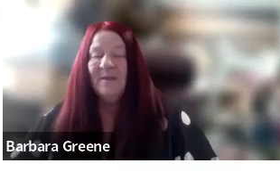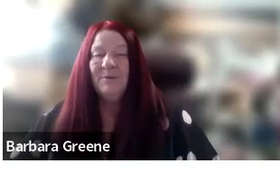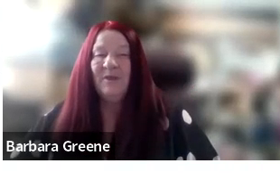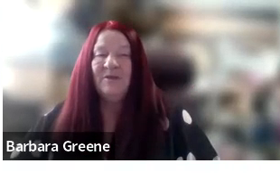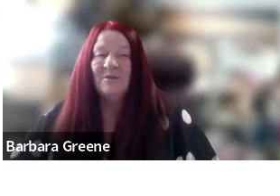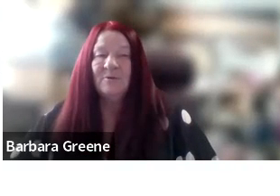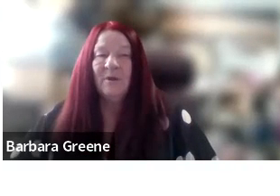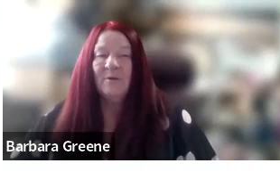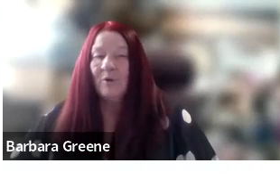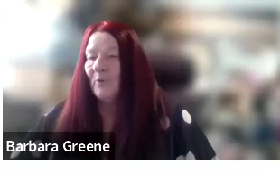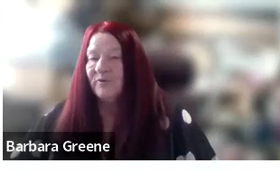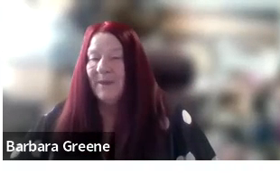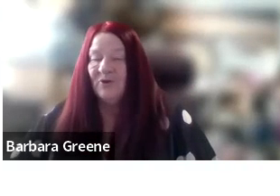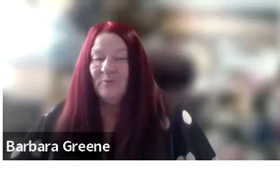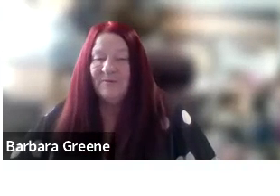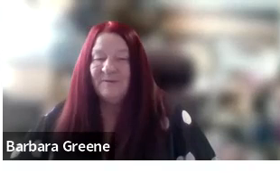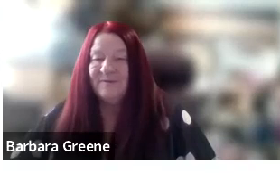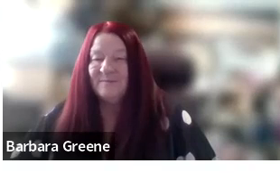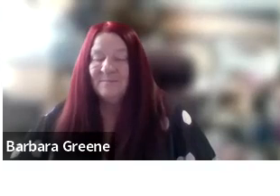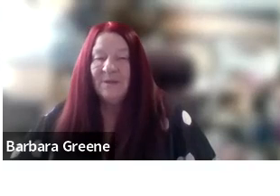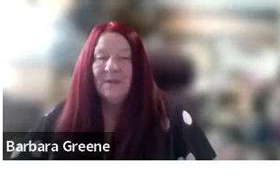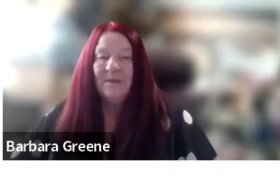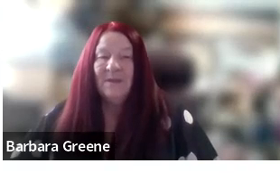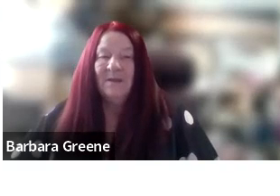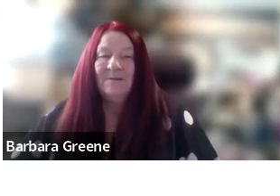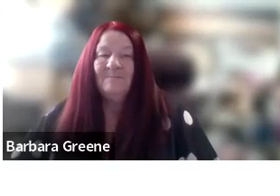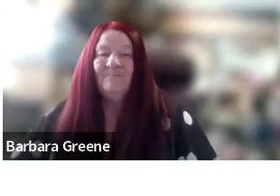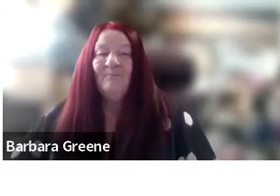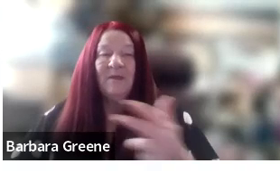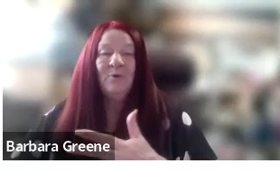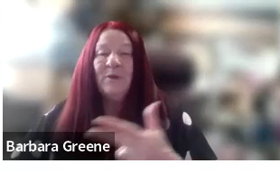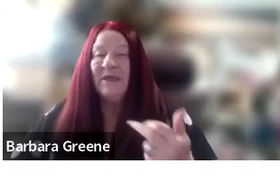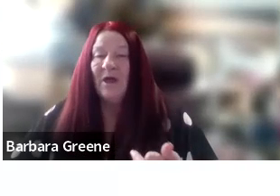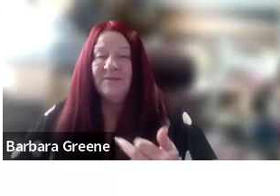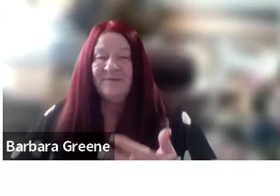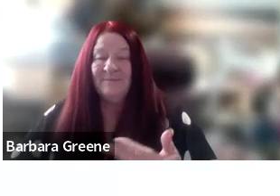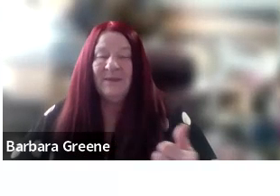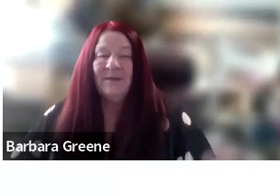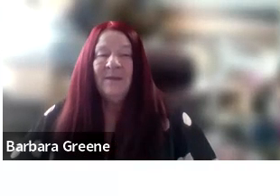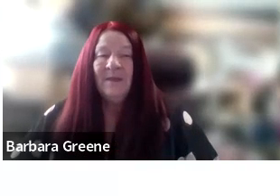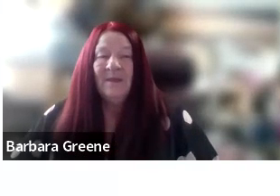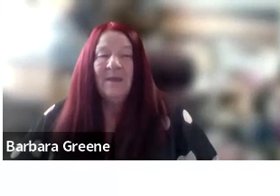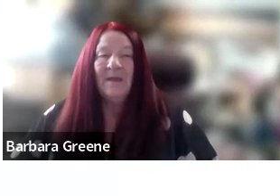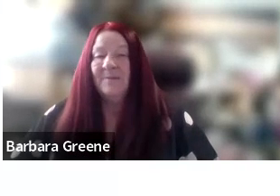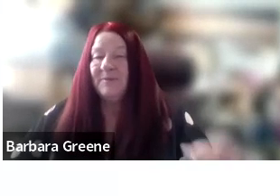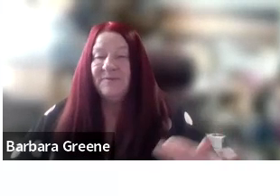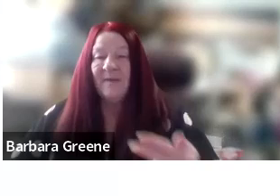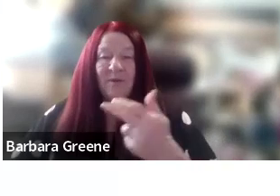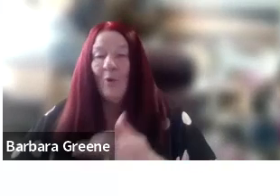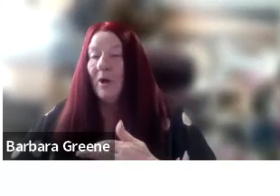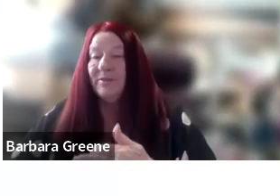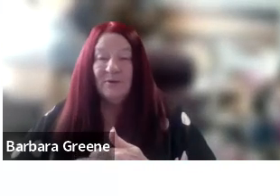this particular workforce management system. If you cannot see me, I am